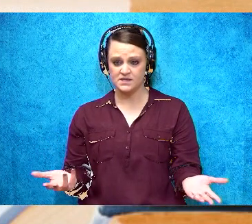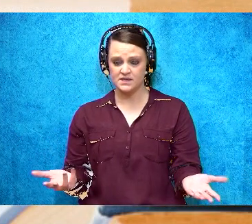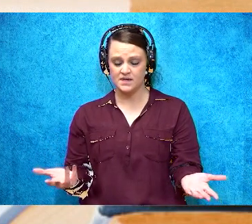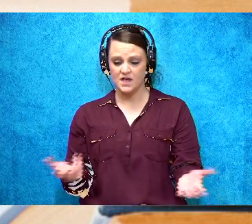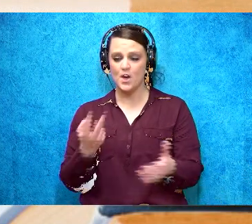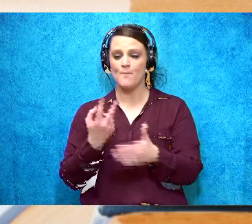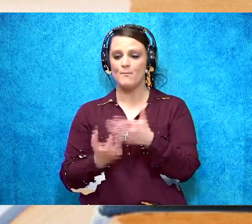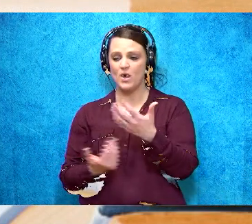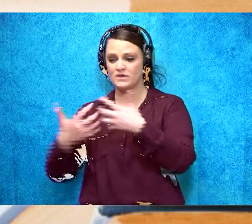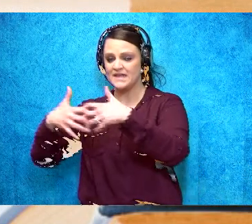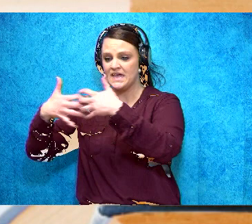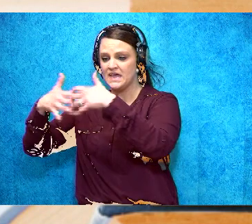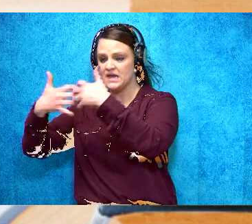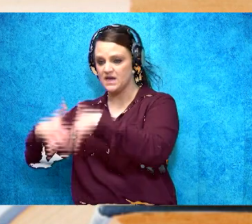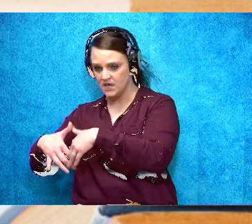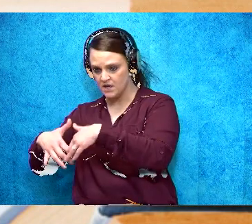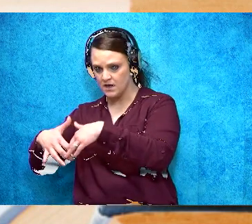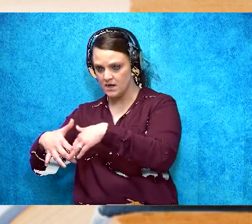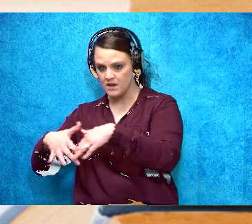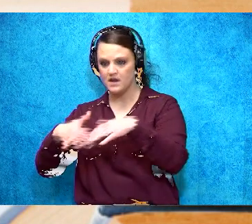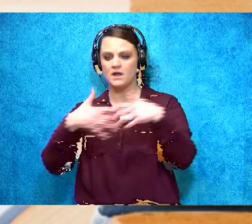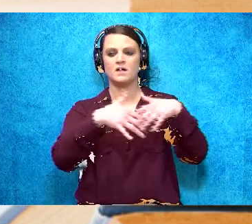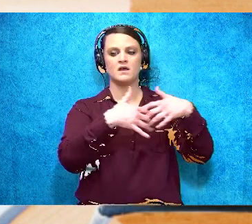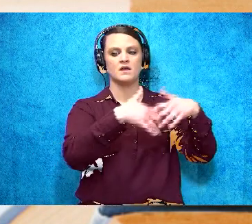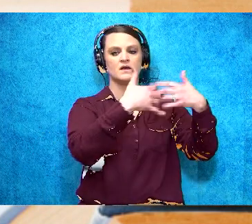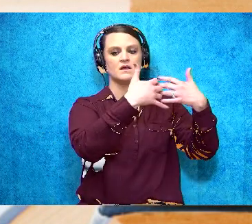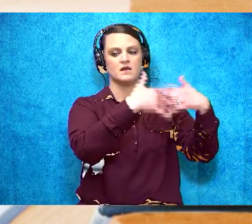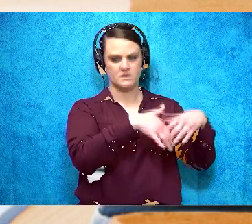both engines have stopped.